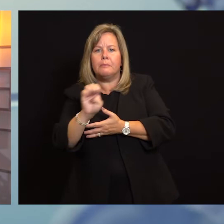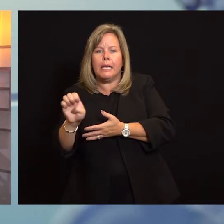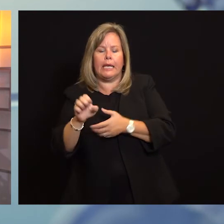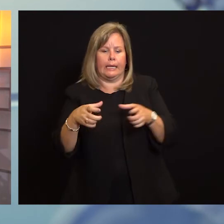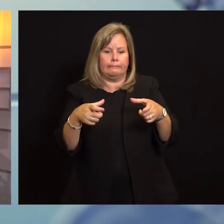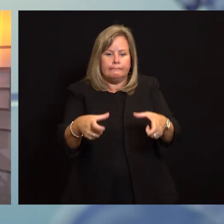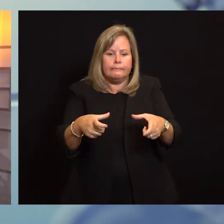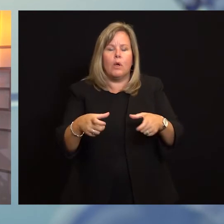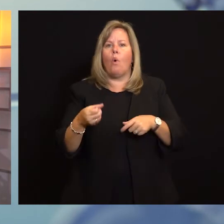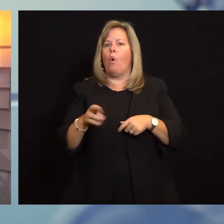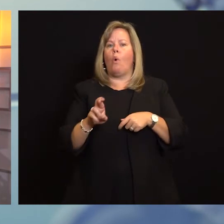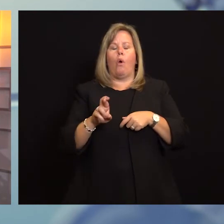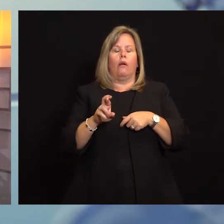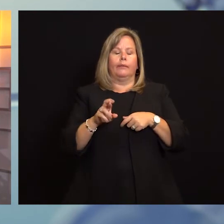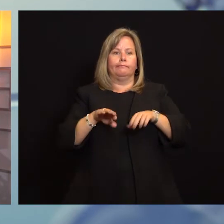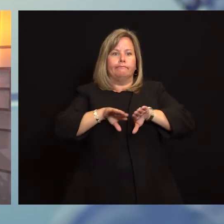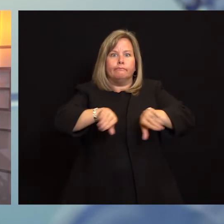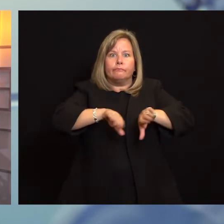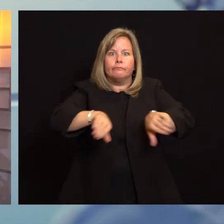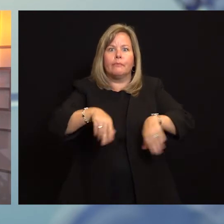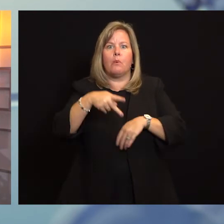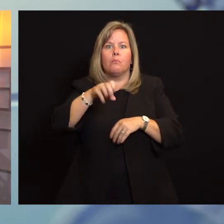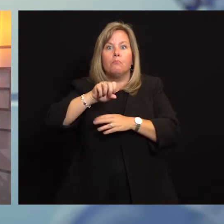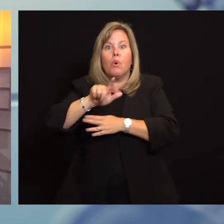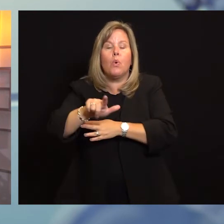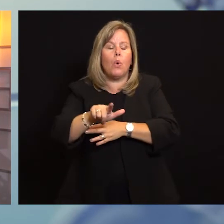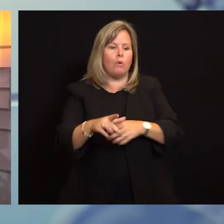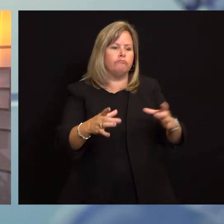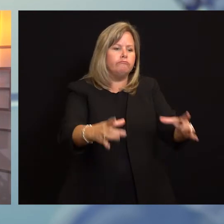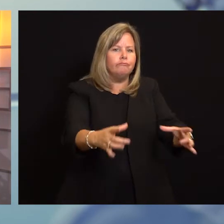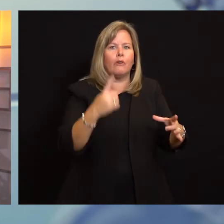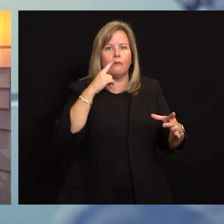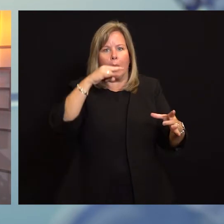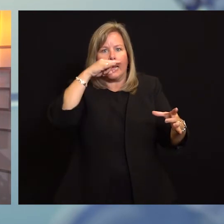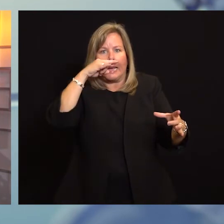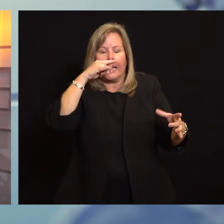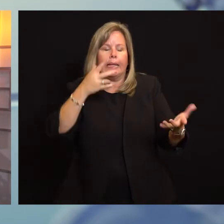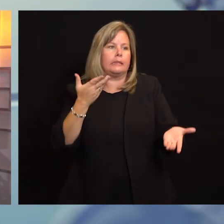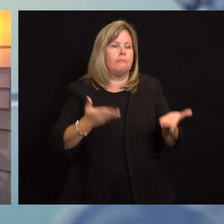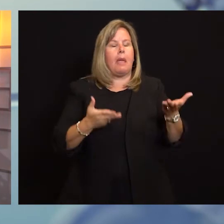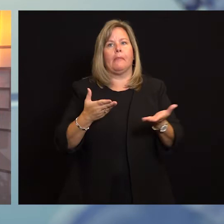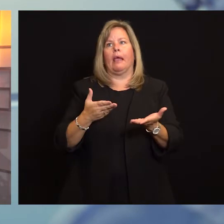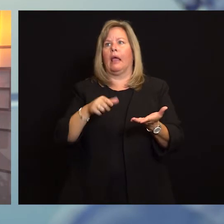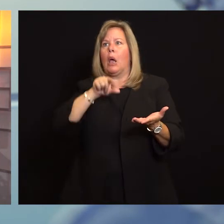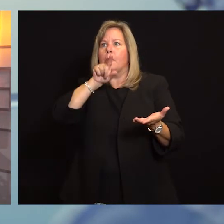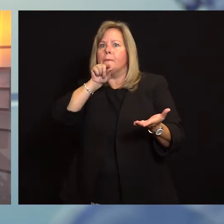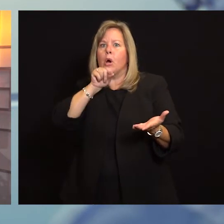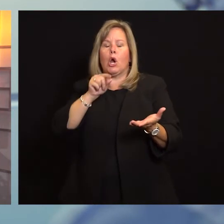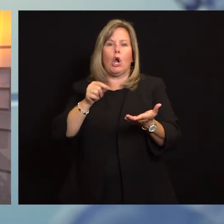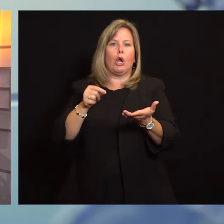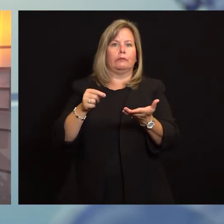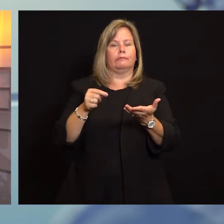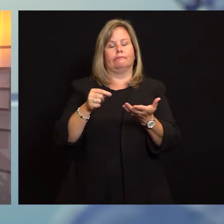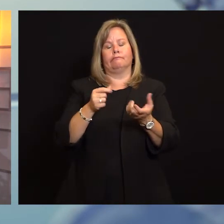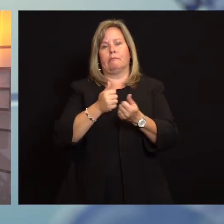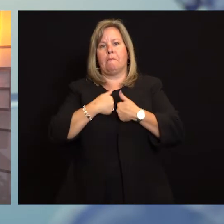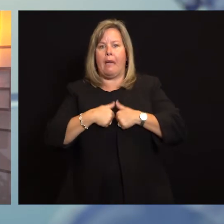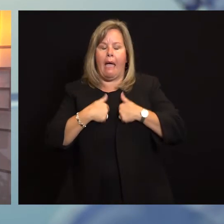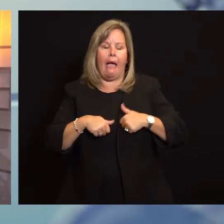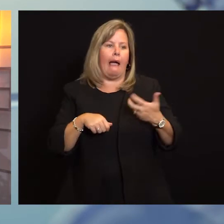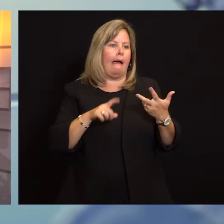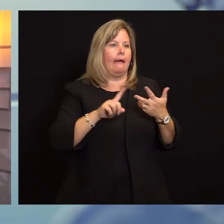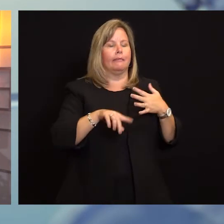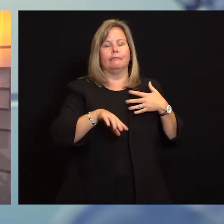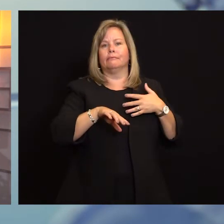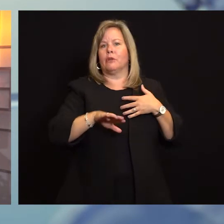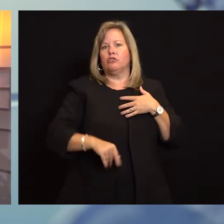used earlier this summer, but maybe it's been sitting vacant or unused for a while. Maybe it's the bird bath or the dog's dish. All of these